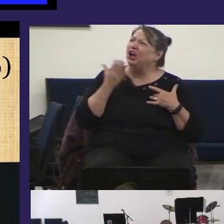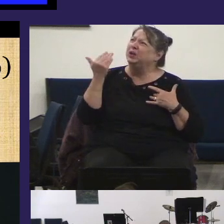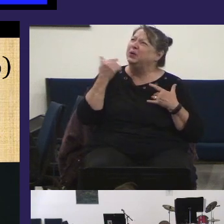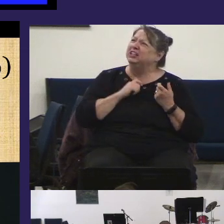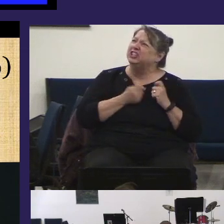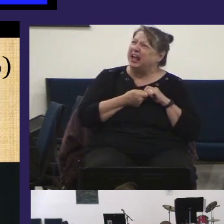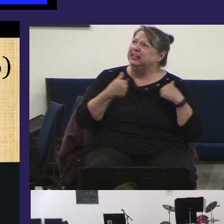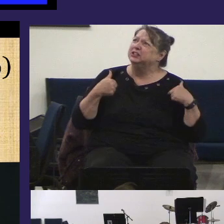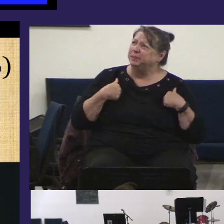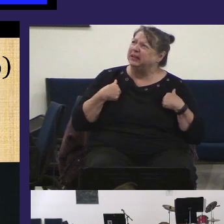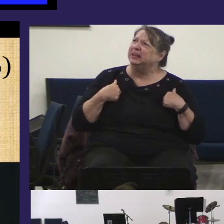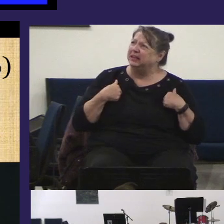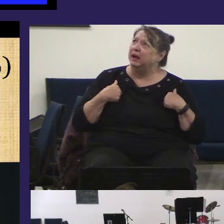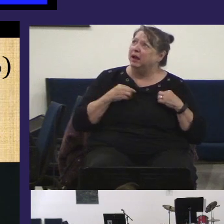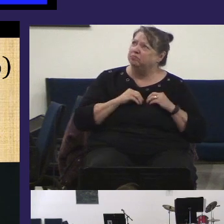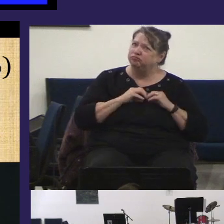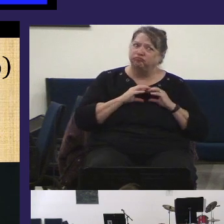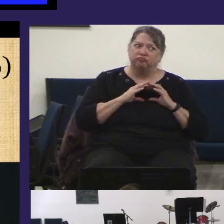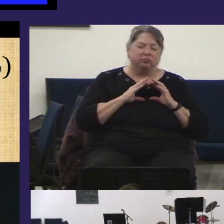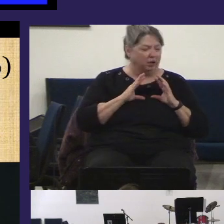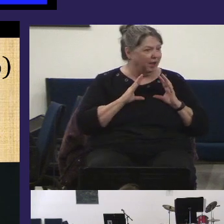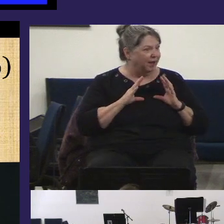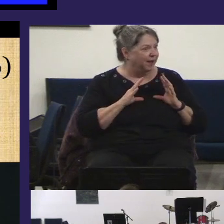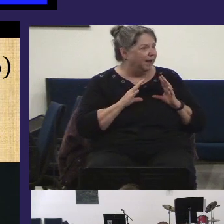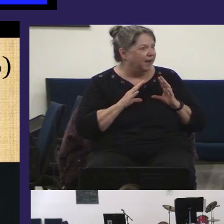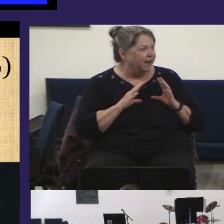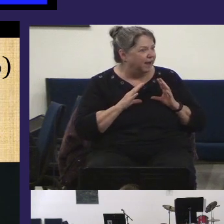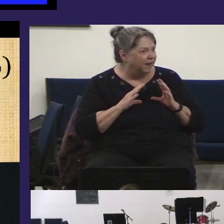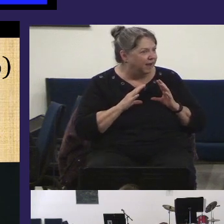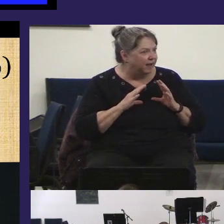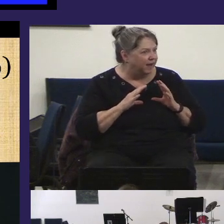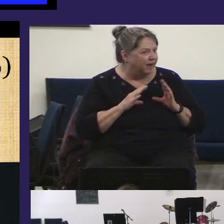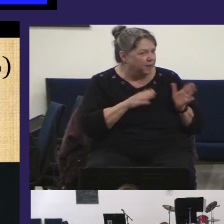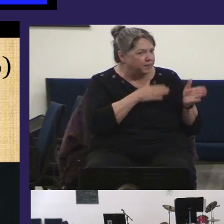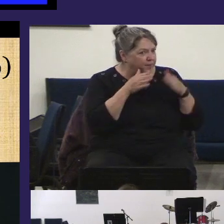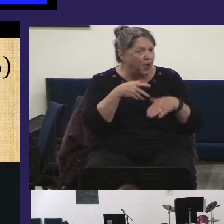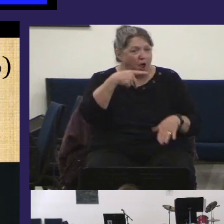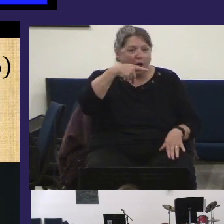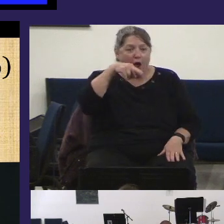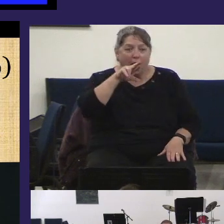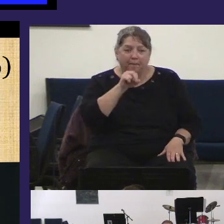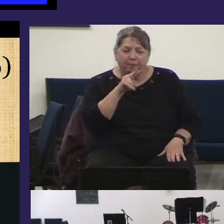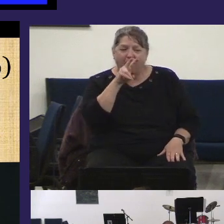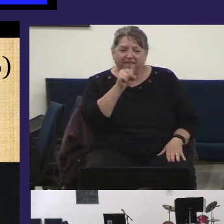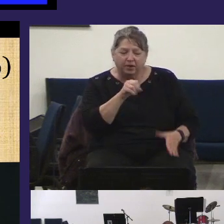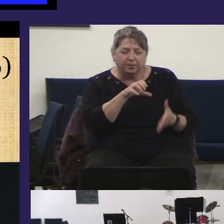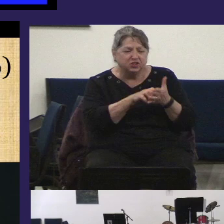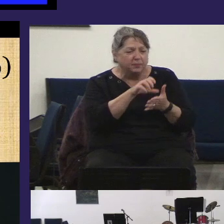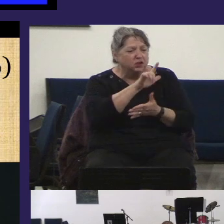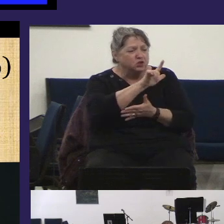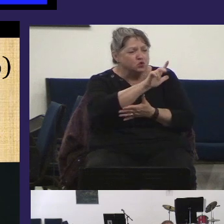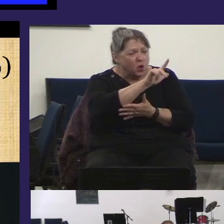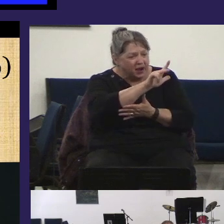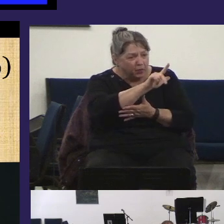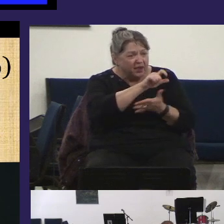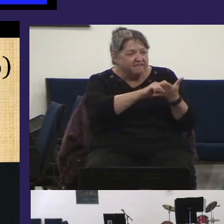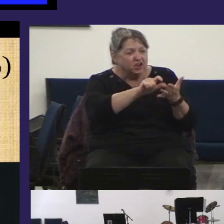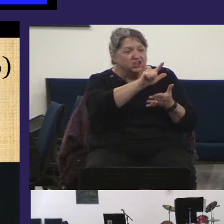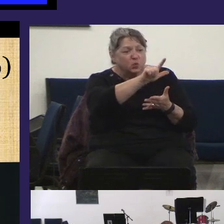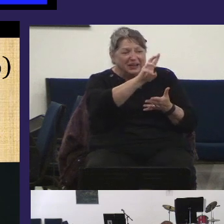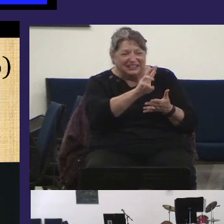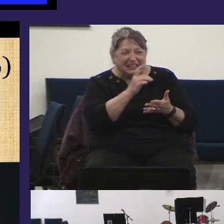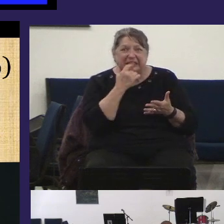them. And that's why God tells us in Proverbs 23 and verse 26, give me your heart. It has to